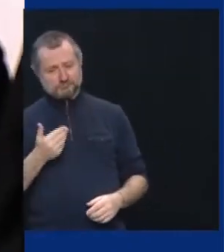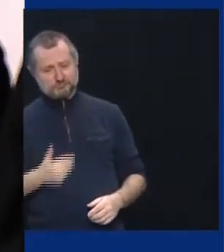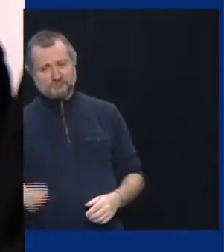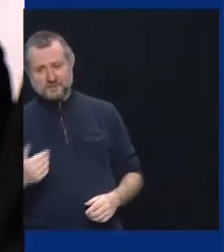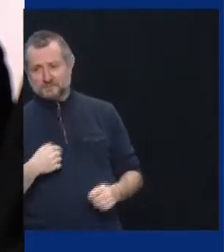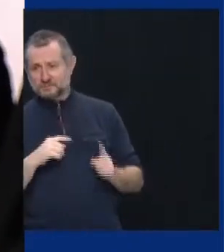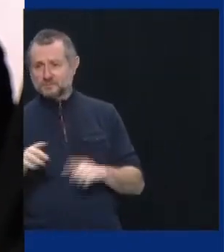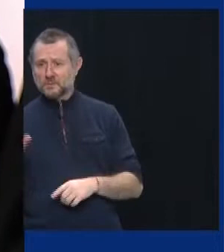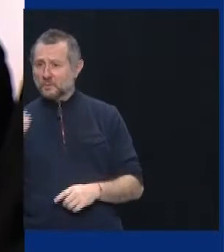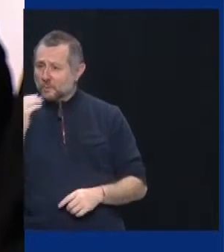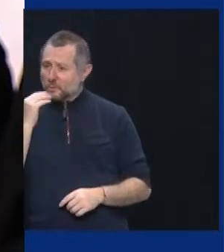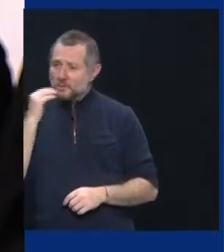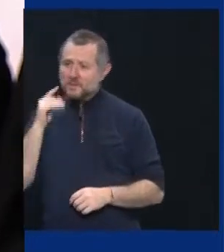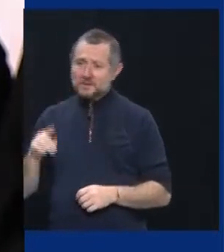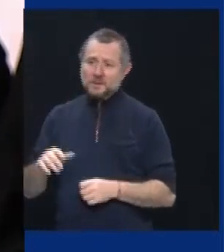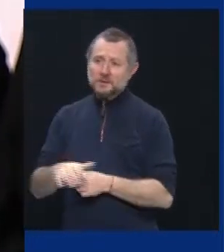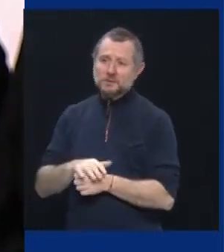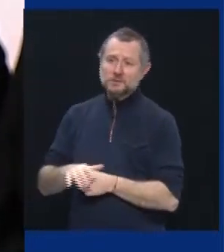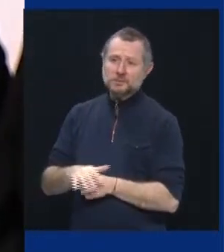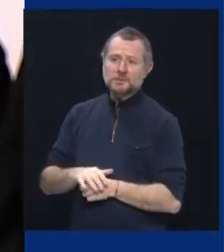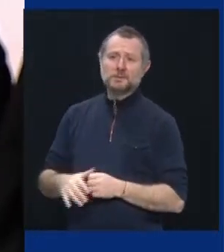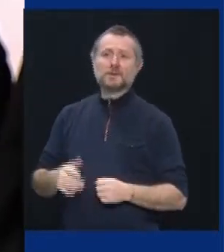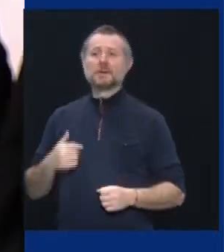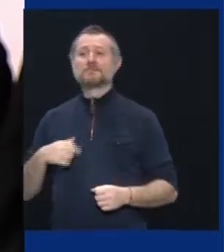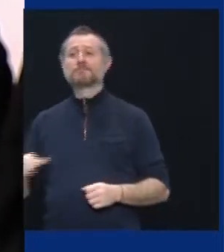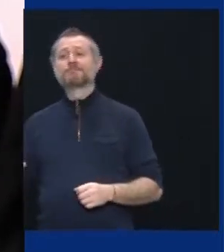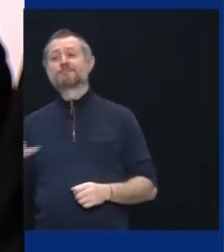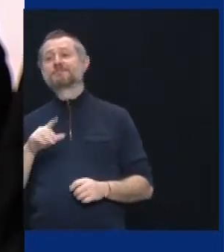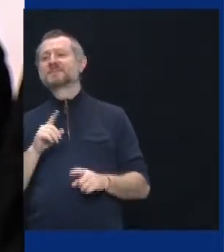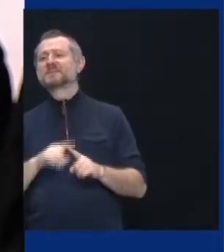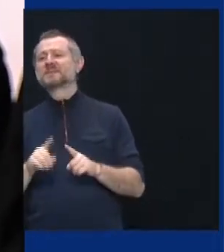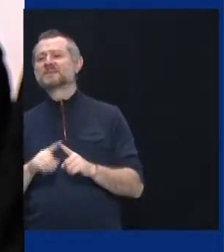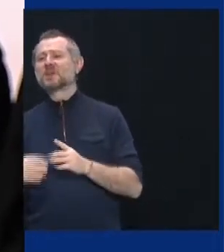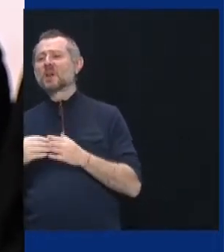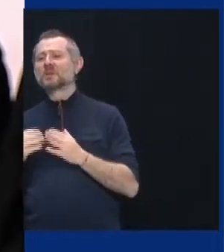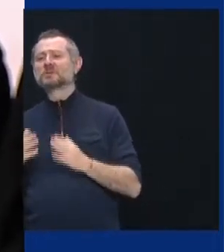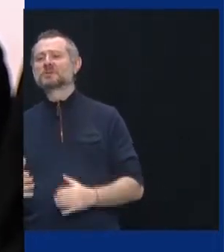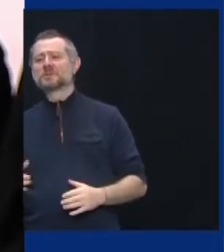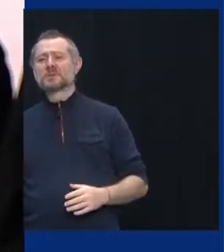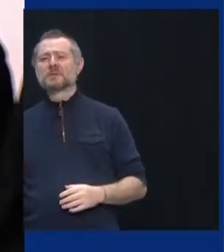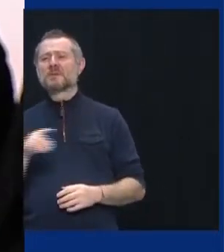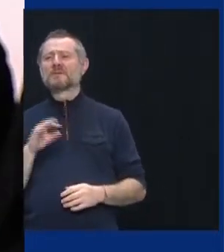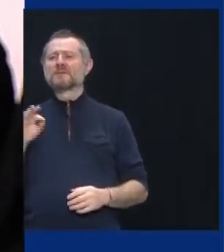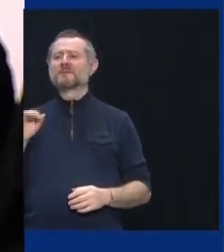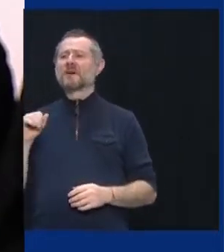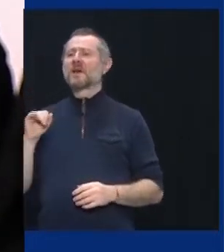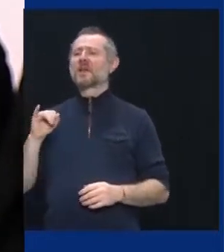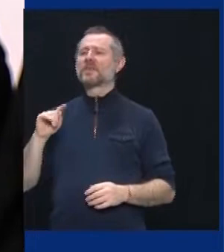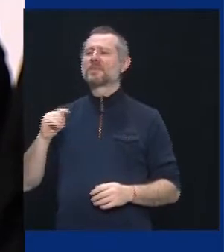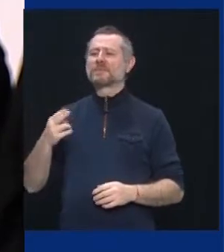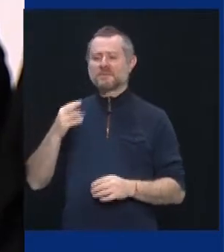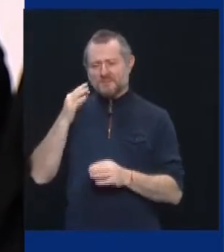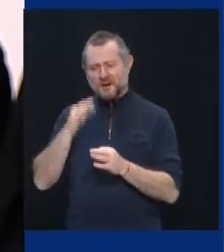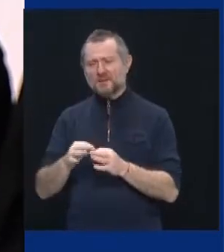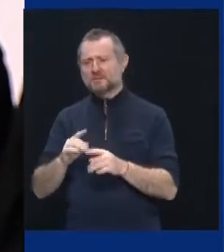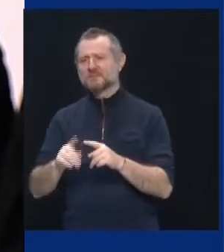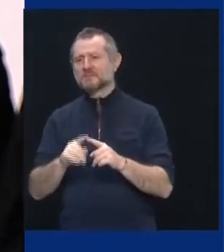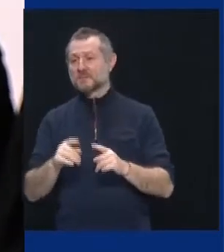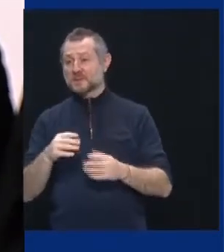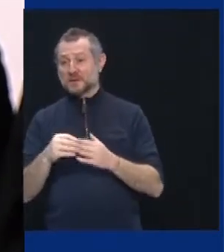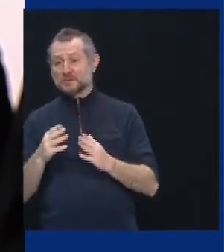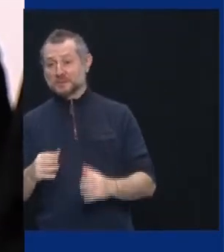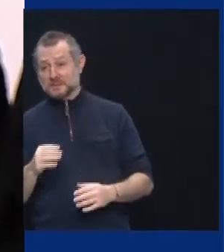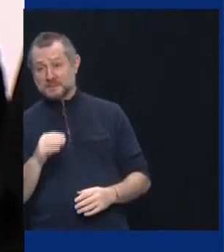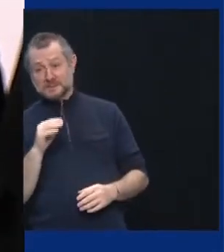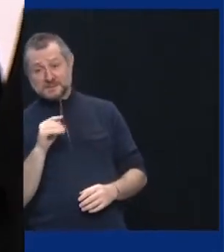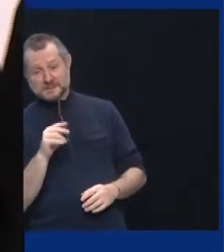today. And to all of the assembled leaders, the faith leaders, Ms. Dickens, Representative